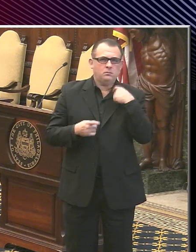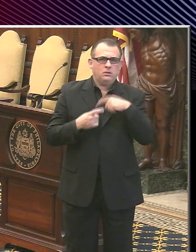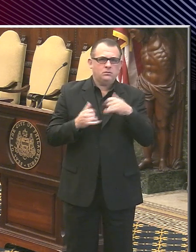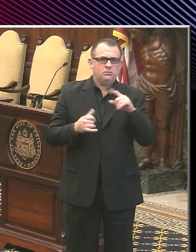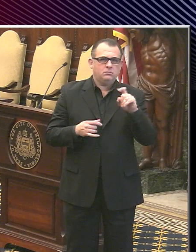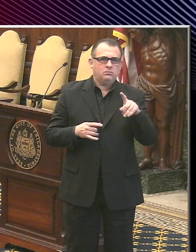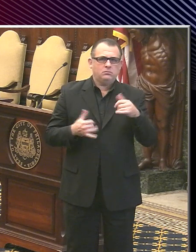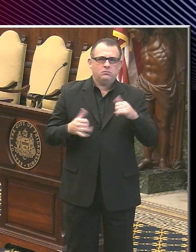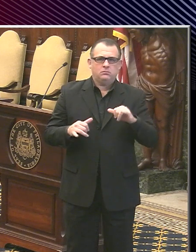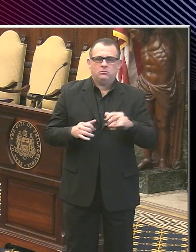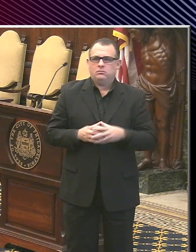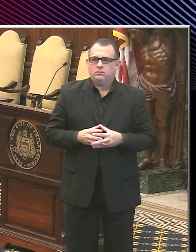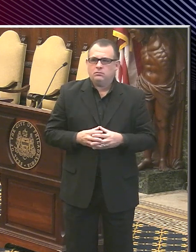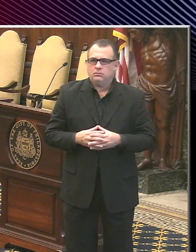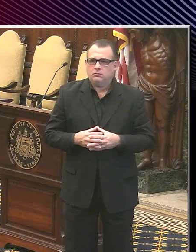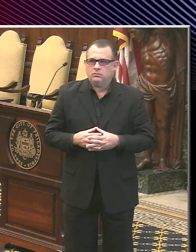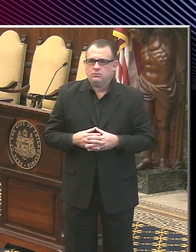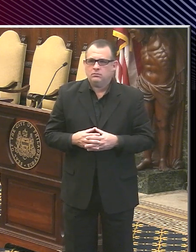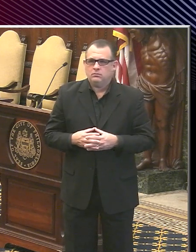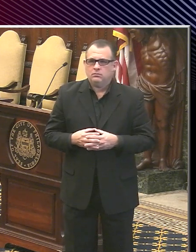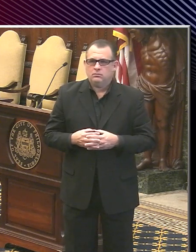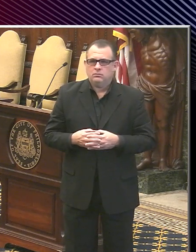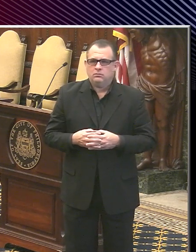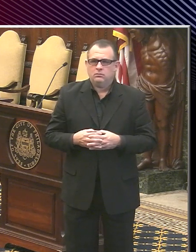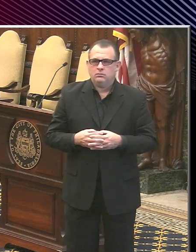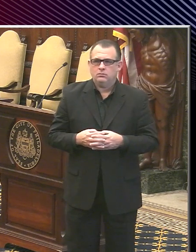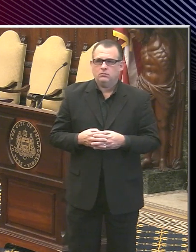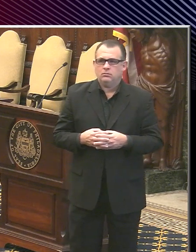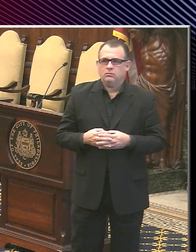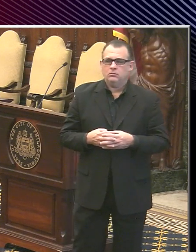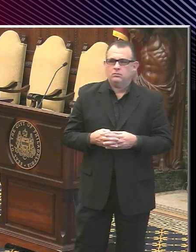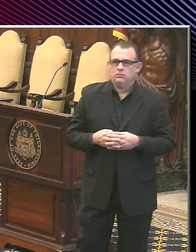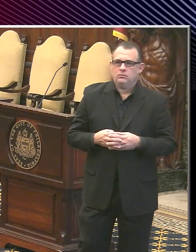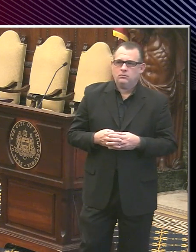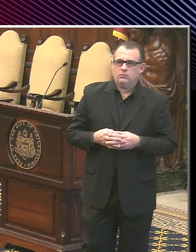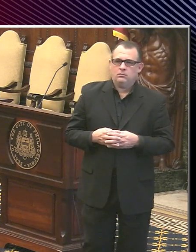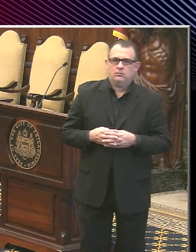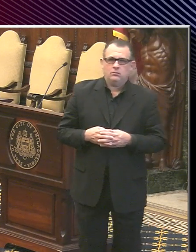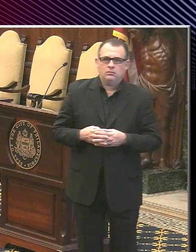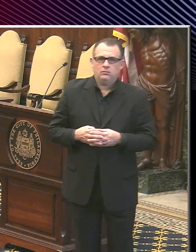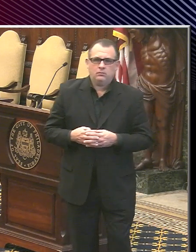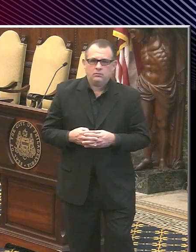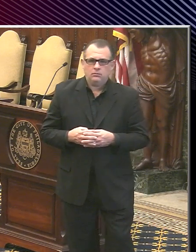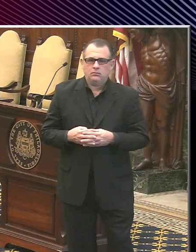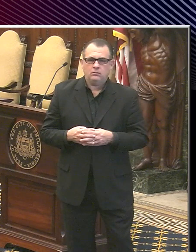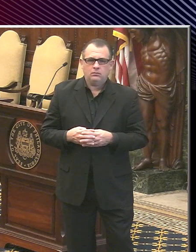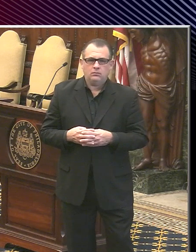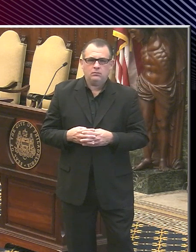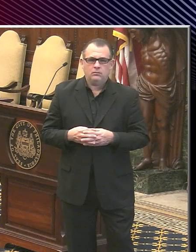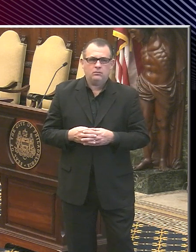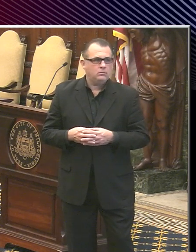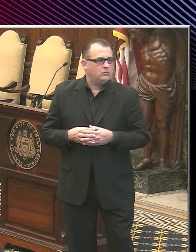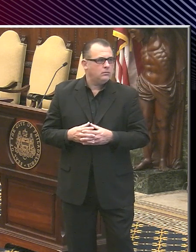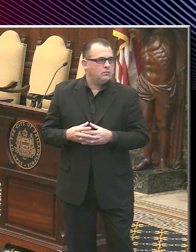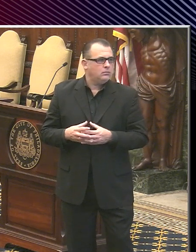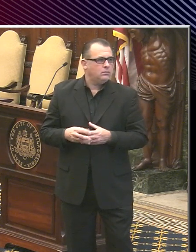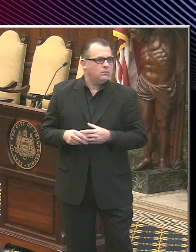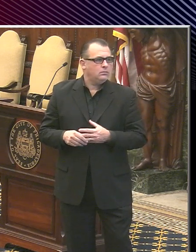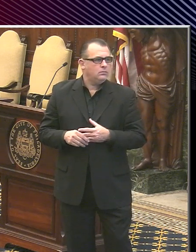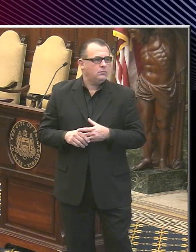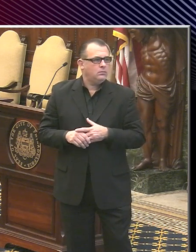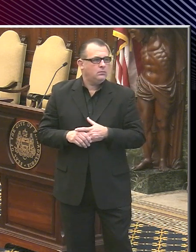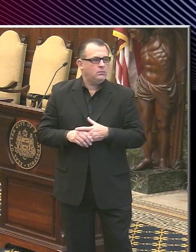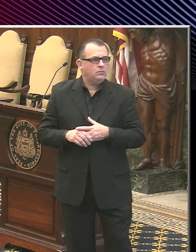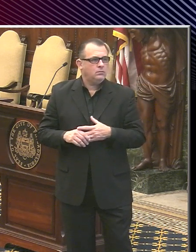sea, que es algo que a nivel mundial se sabe que no hay un uso apropiado de las mascarillas, que esa es una de las cosas que